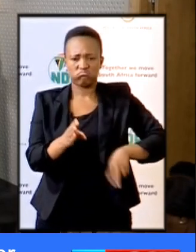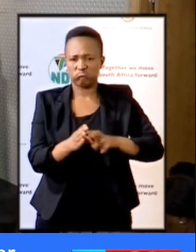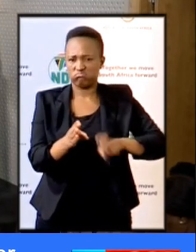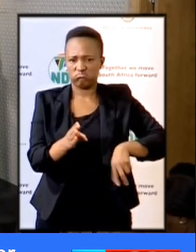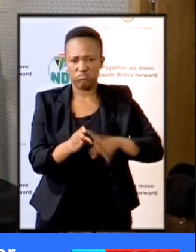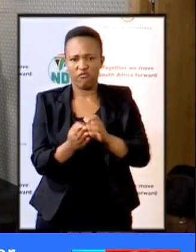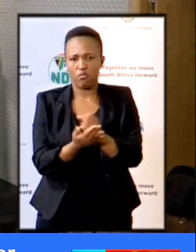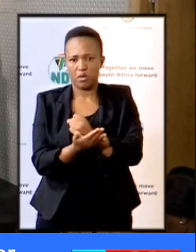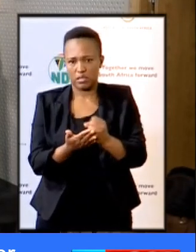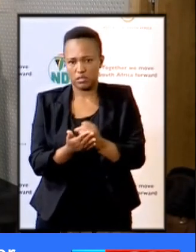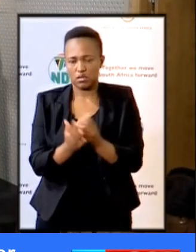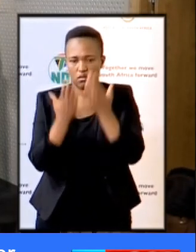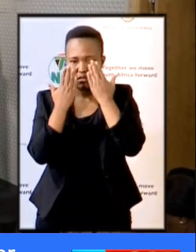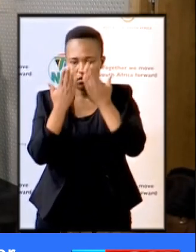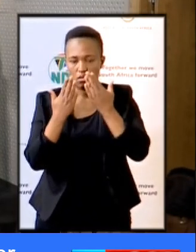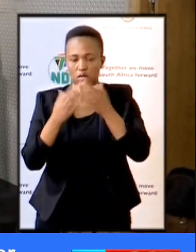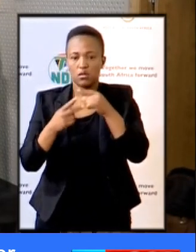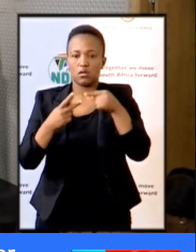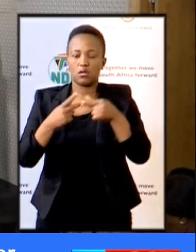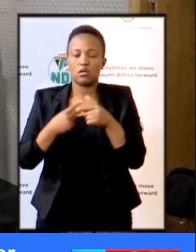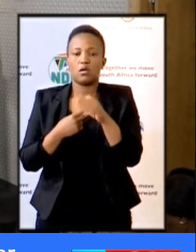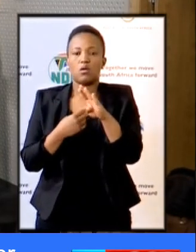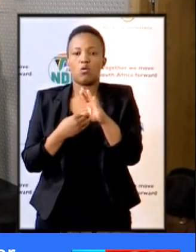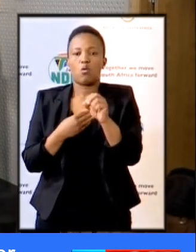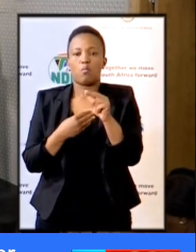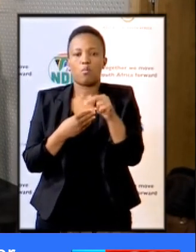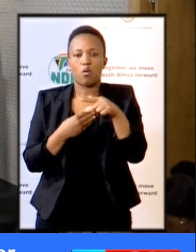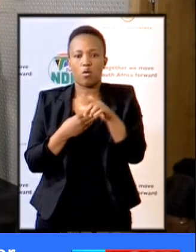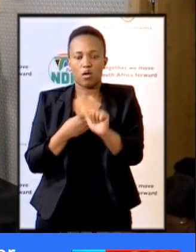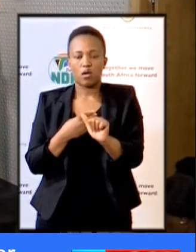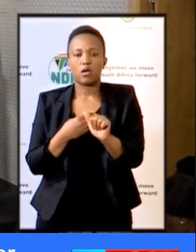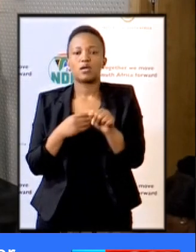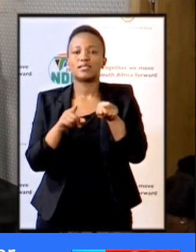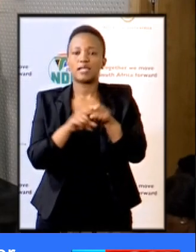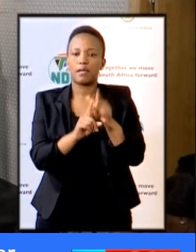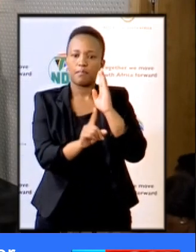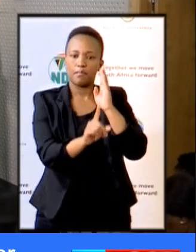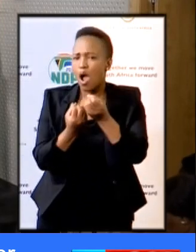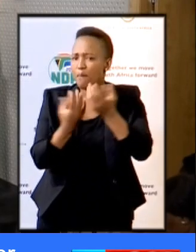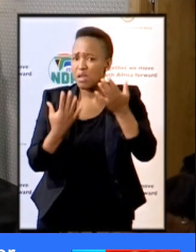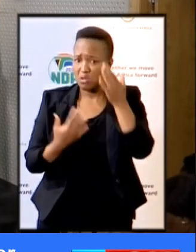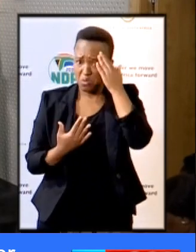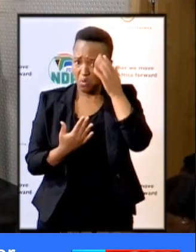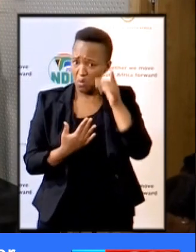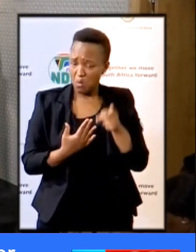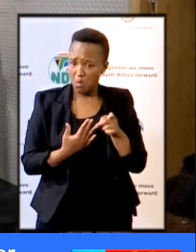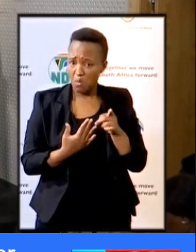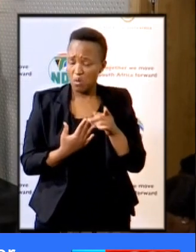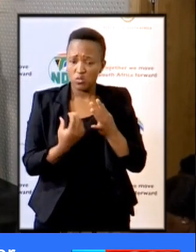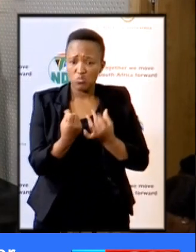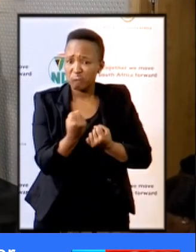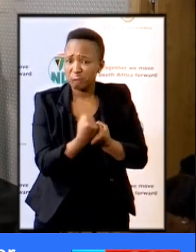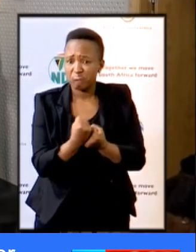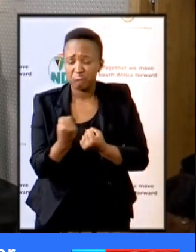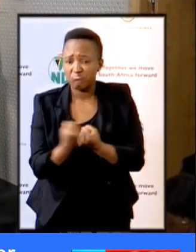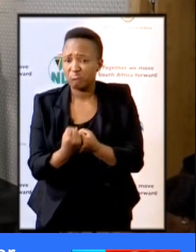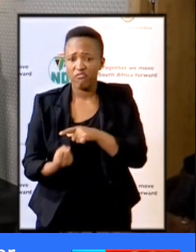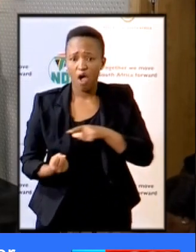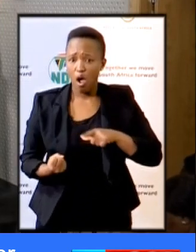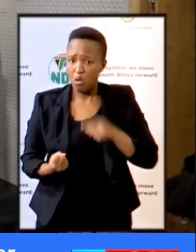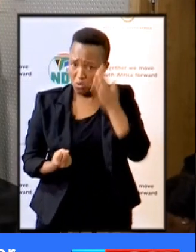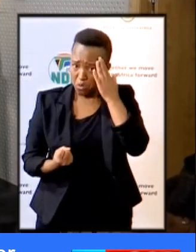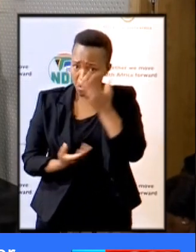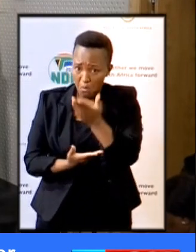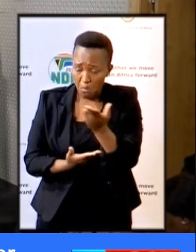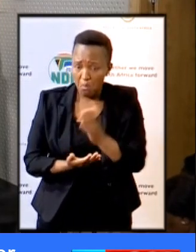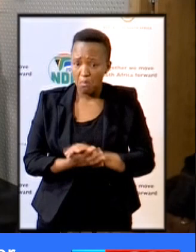Then there's a question from Bonga Dlulani of EWN, also to the need to help them, and for how long?